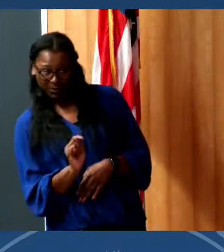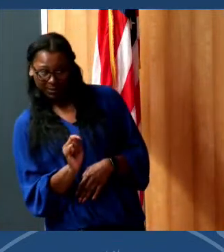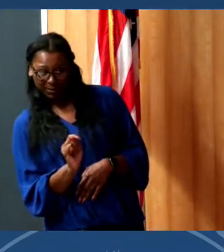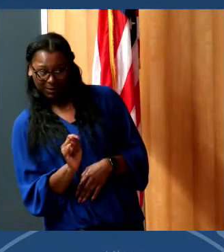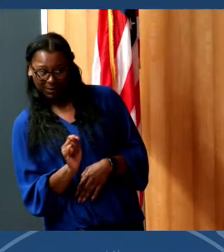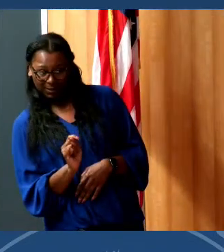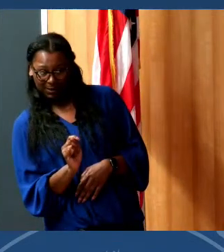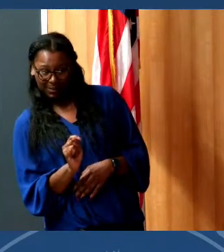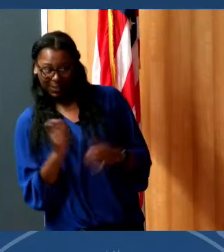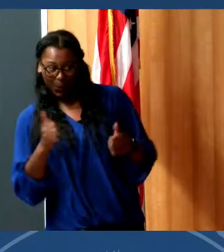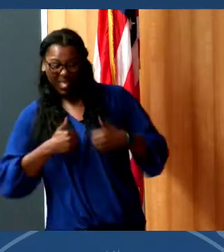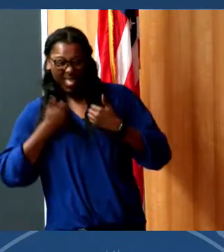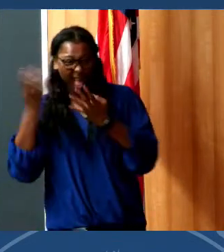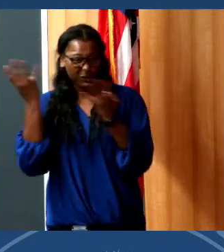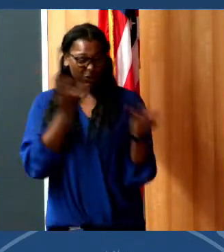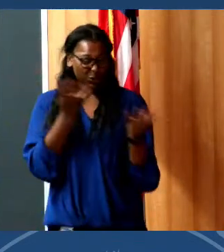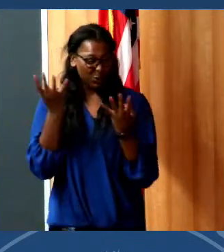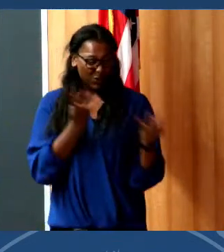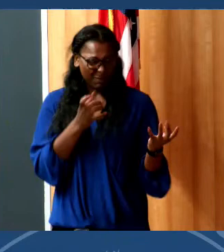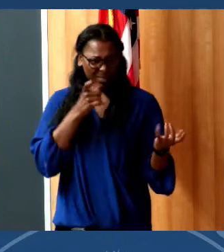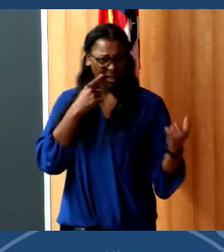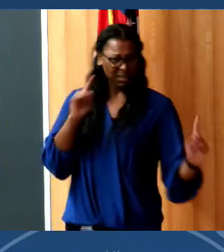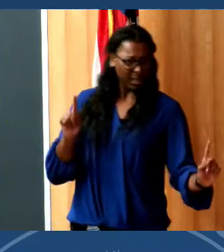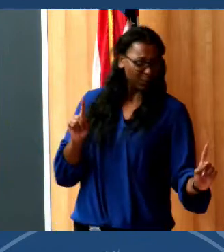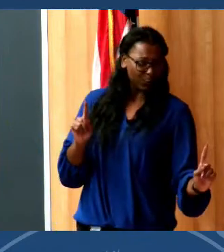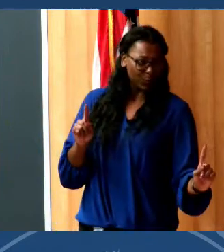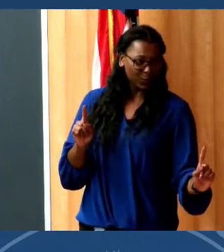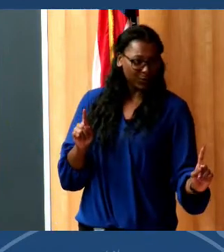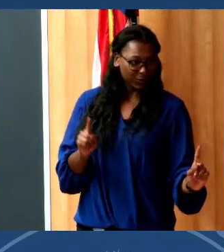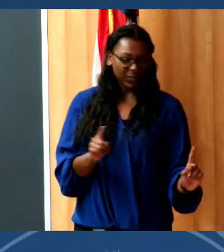For the streaming, it's always